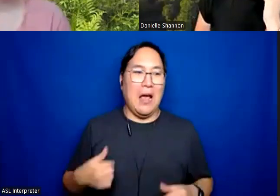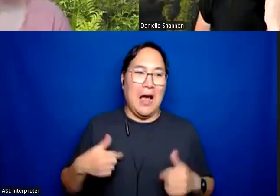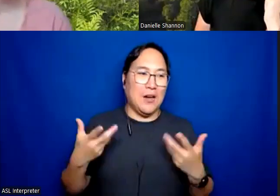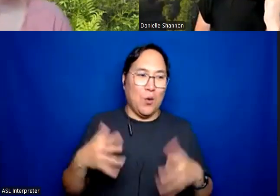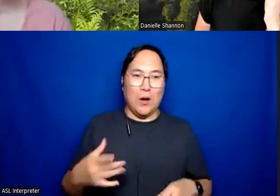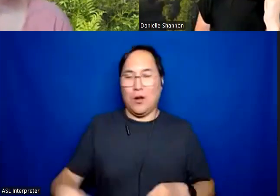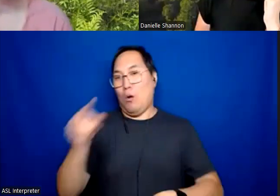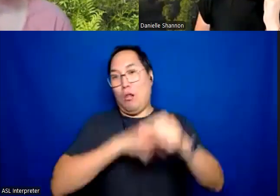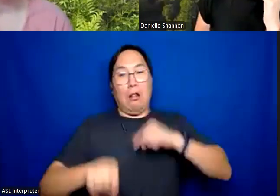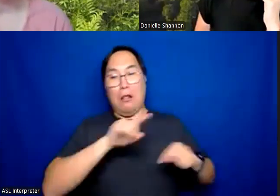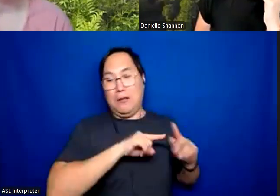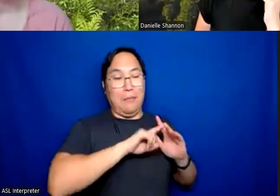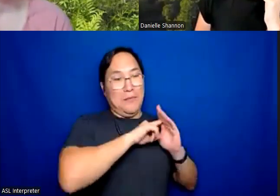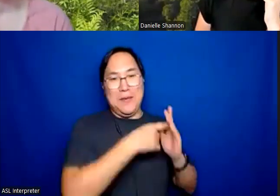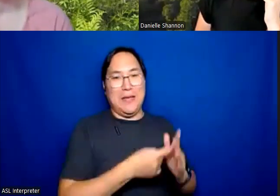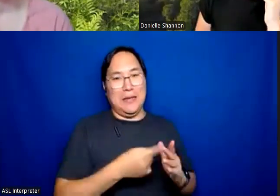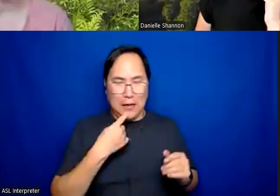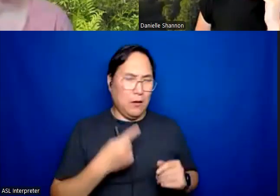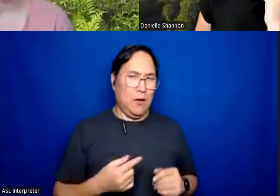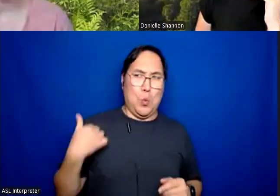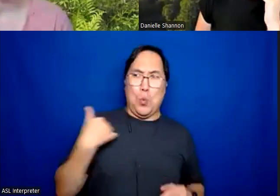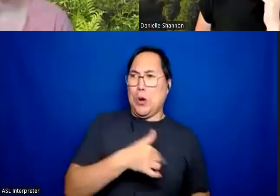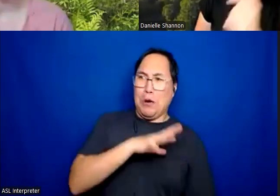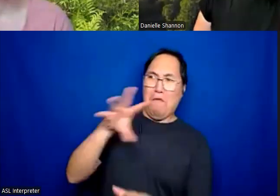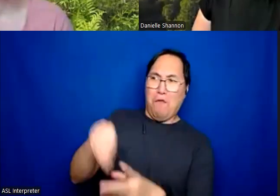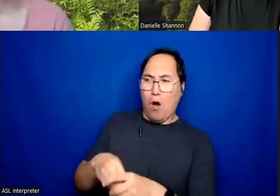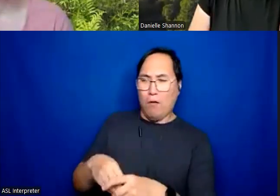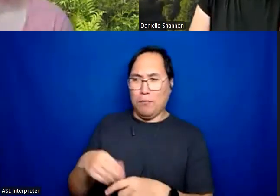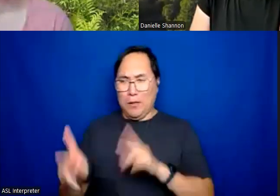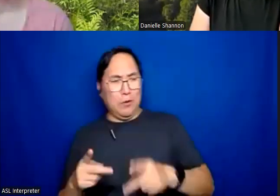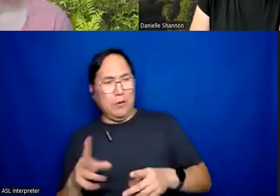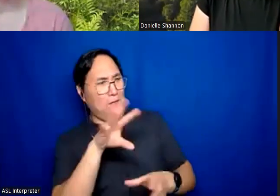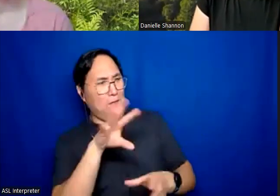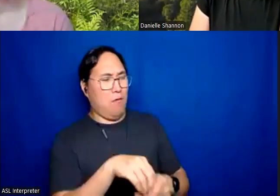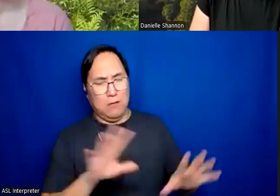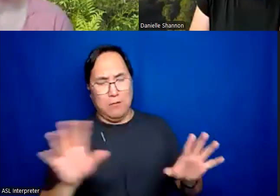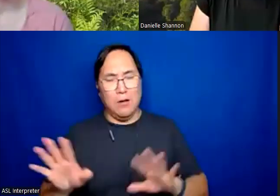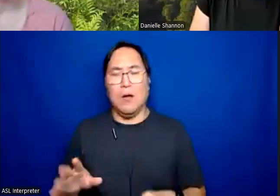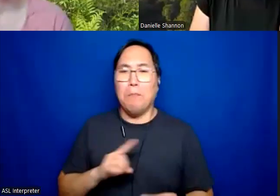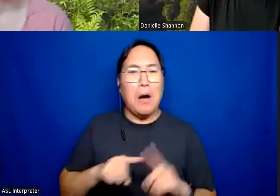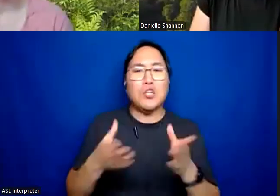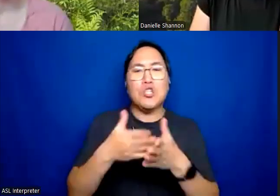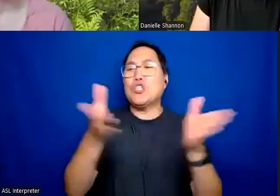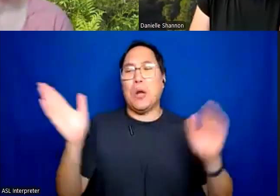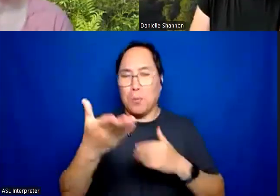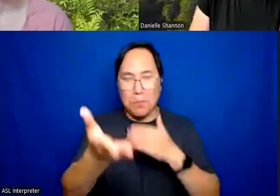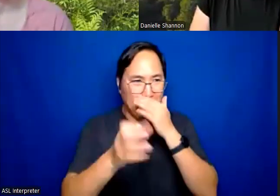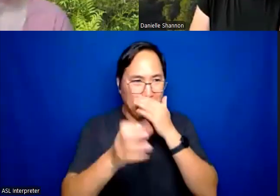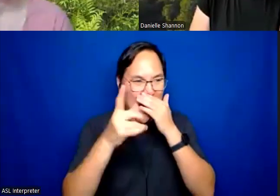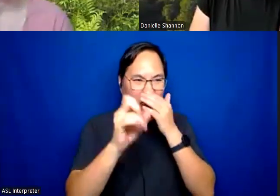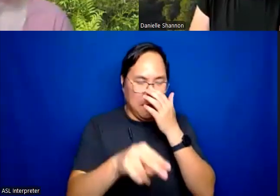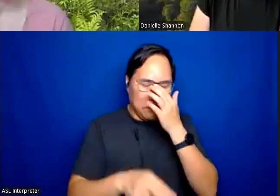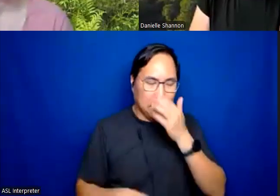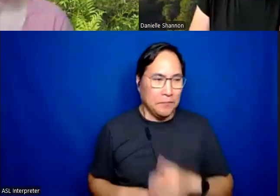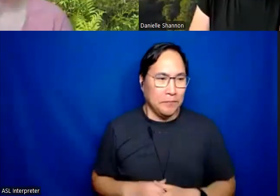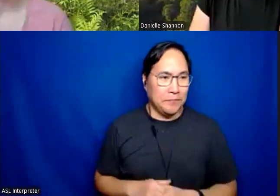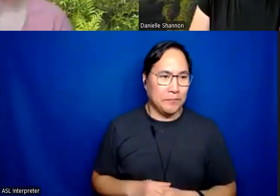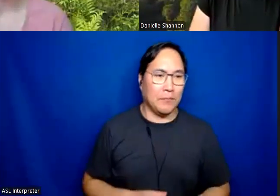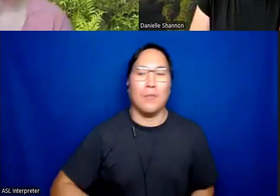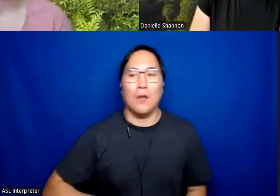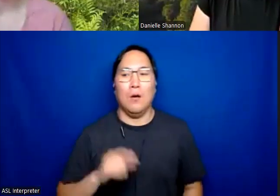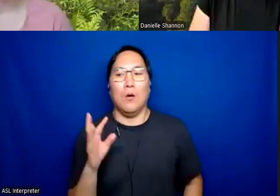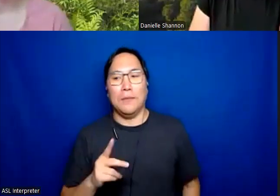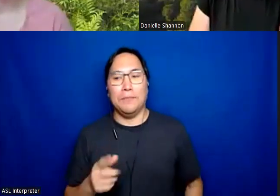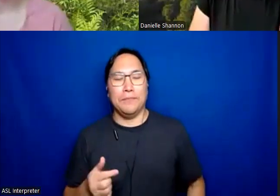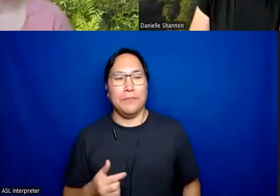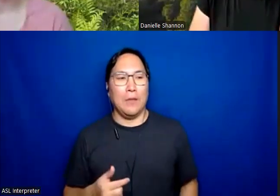Genesis to argue about whether we're part of the ecosystem or not. But so go ahead, Ethan. Yeah, so I would say that